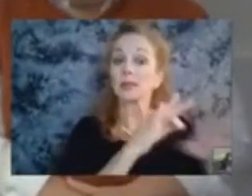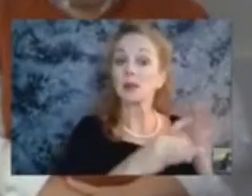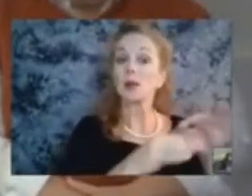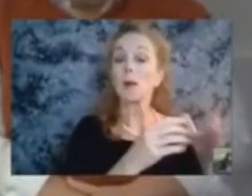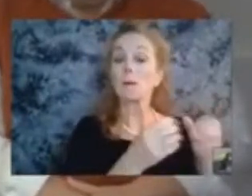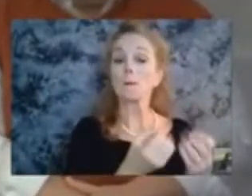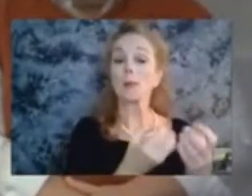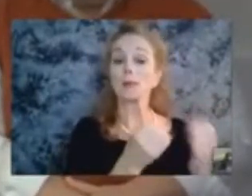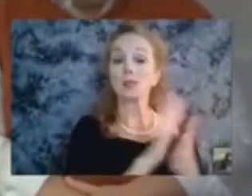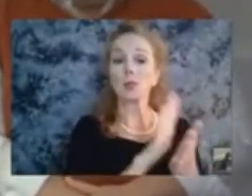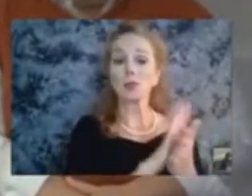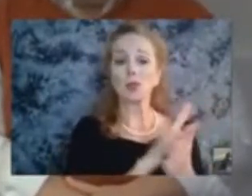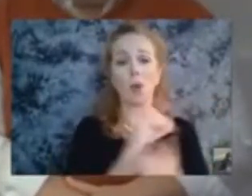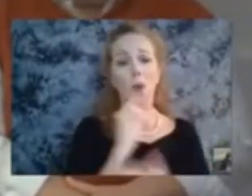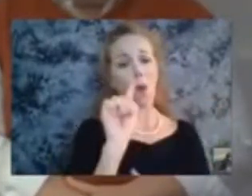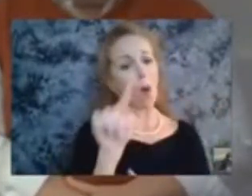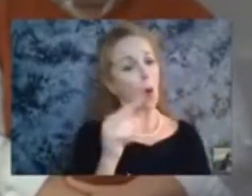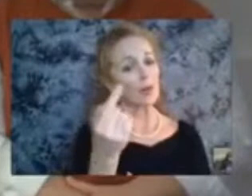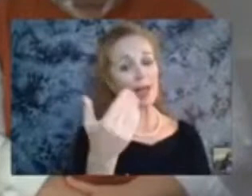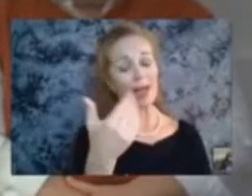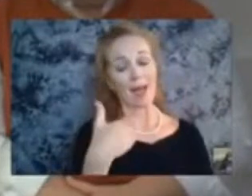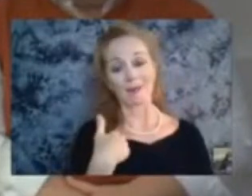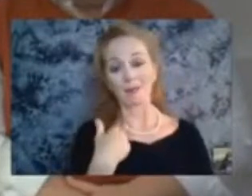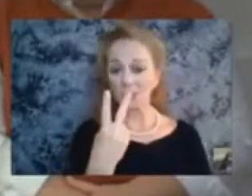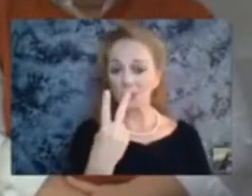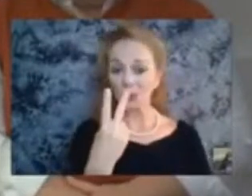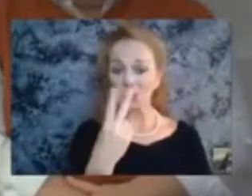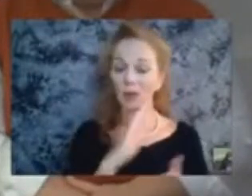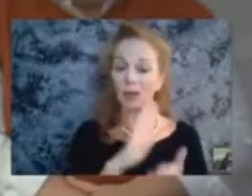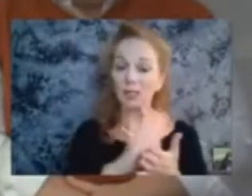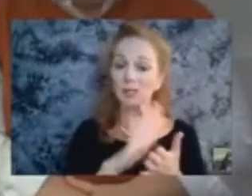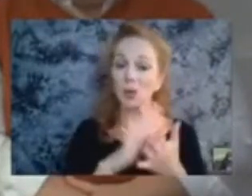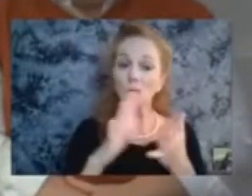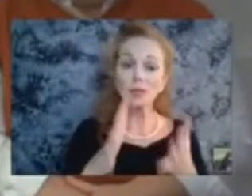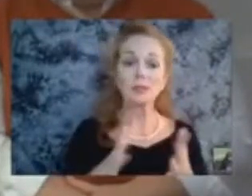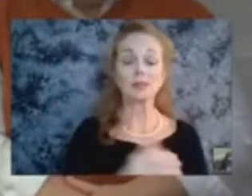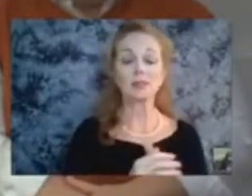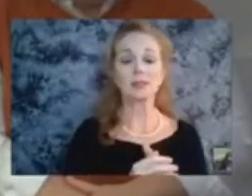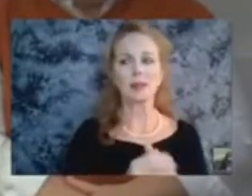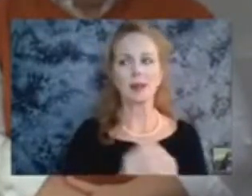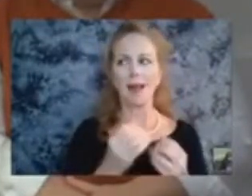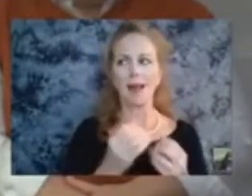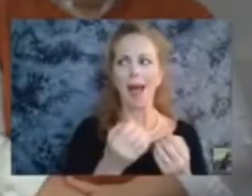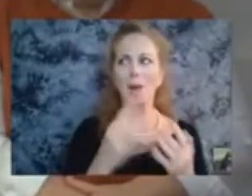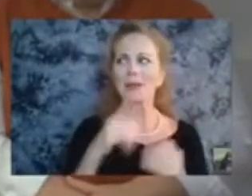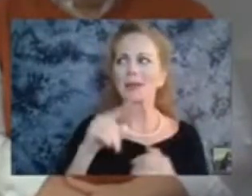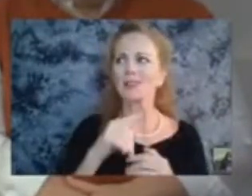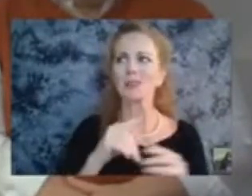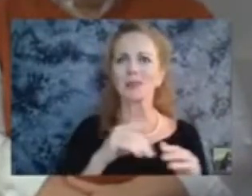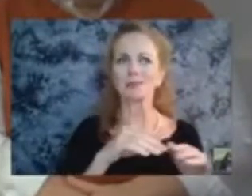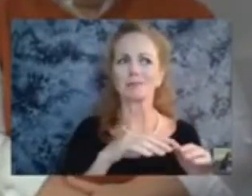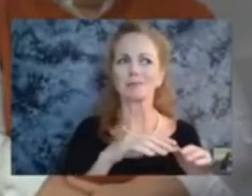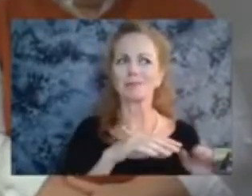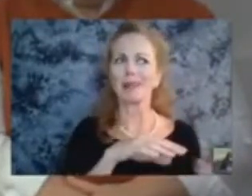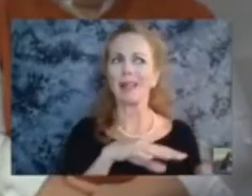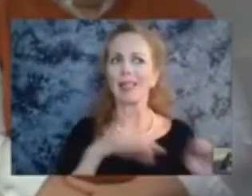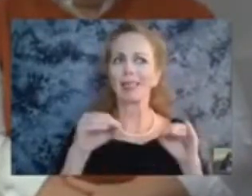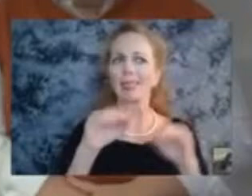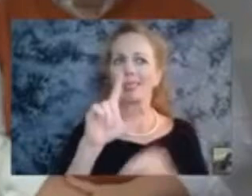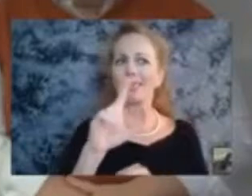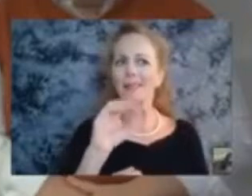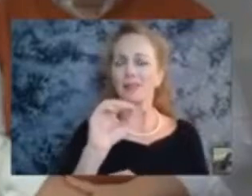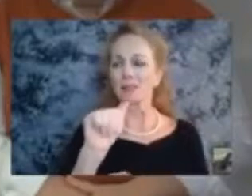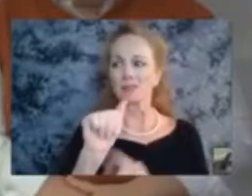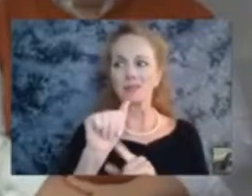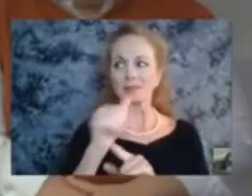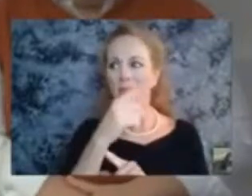2 custodians, and then these custodians, even how many are taking leave and because of, needs. So where are